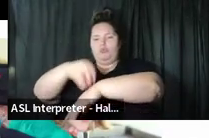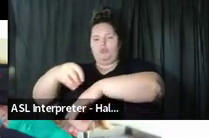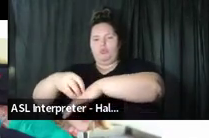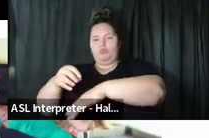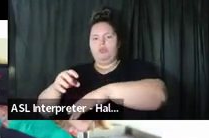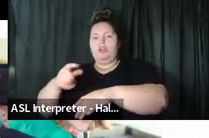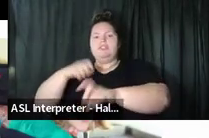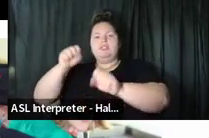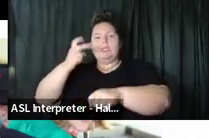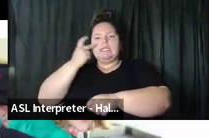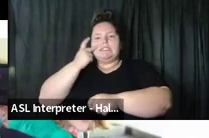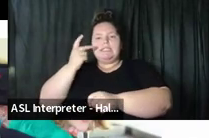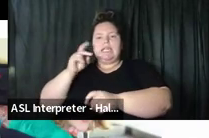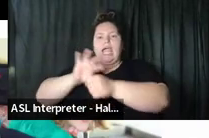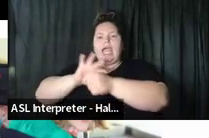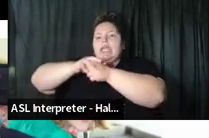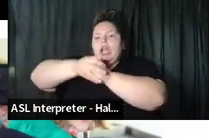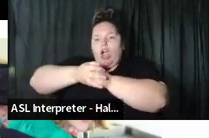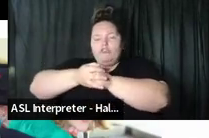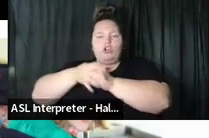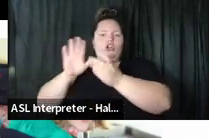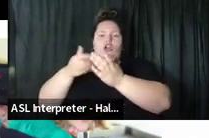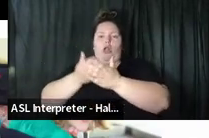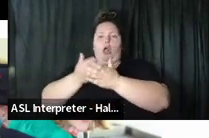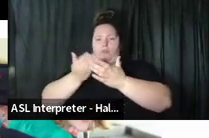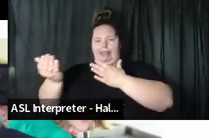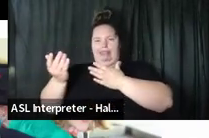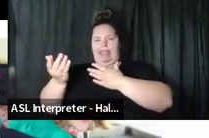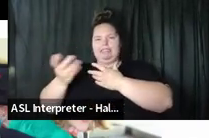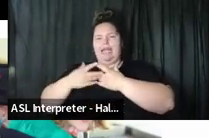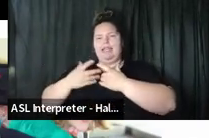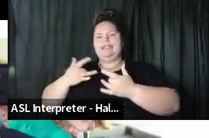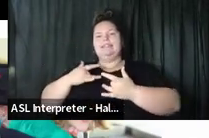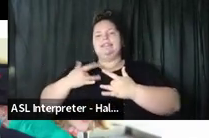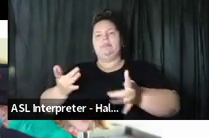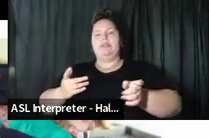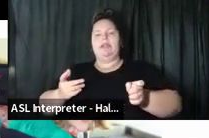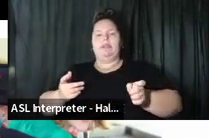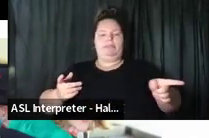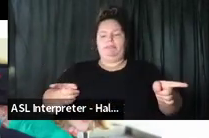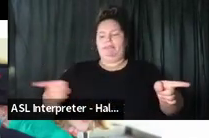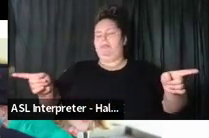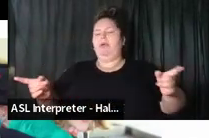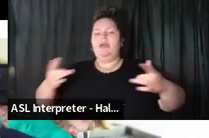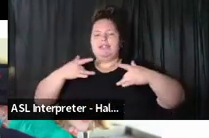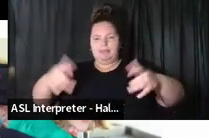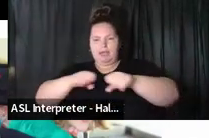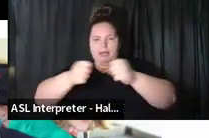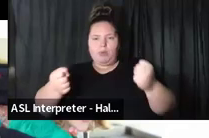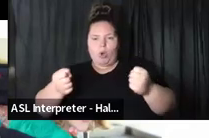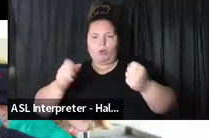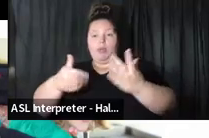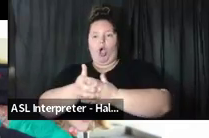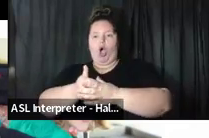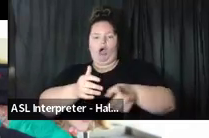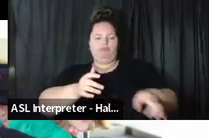my headrest and things that stick out and could just tend to get broken off. Those are all covered in bubble wrap. So that's